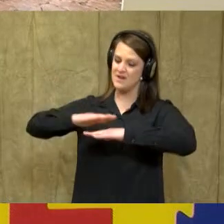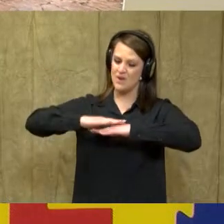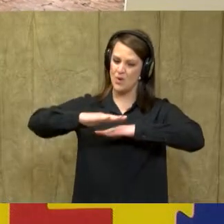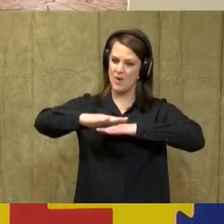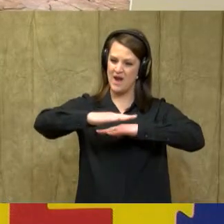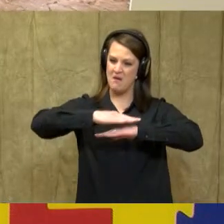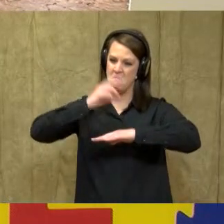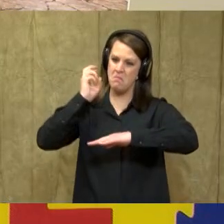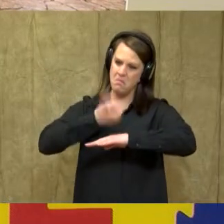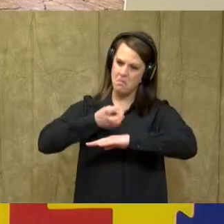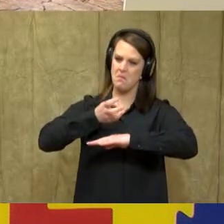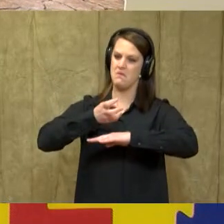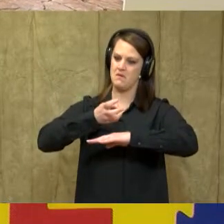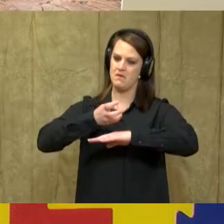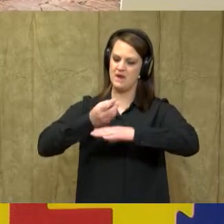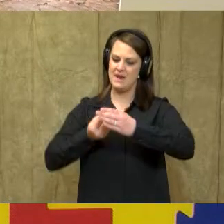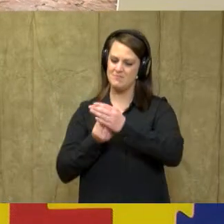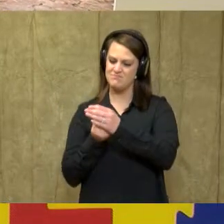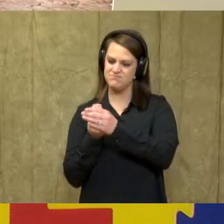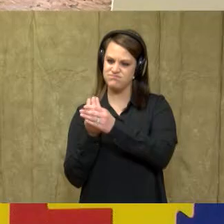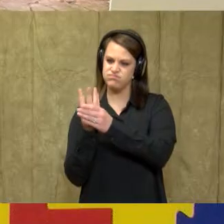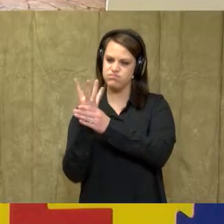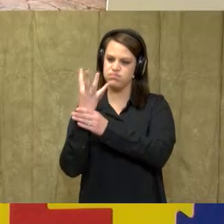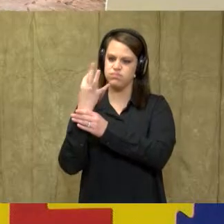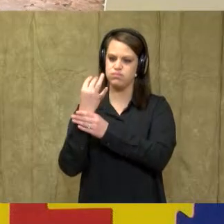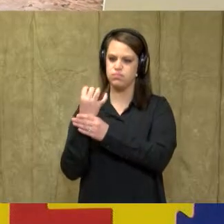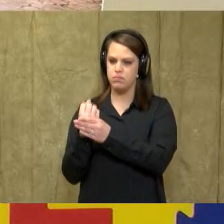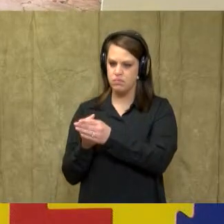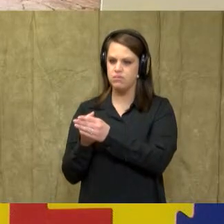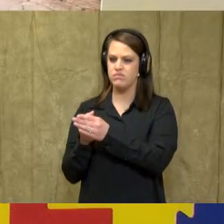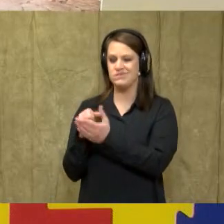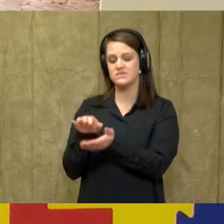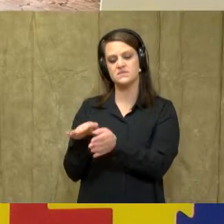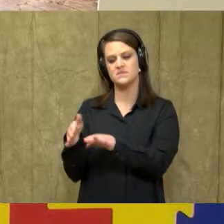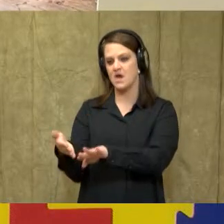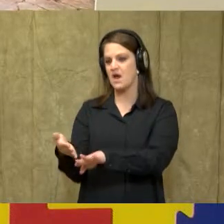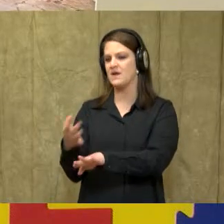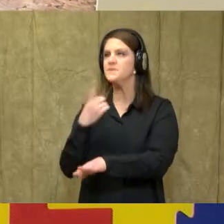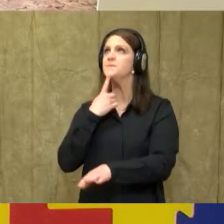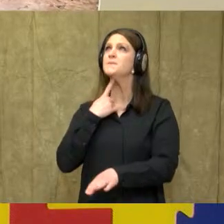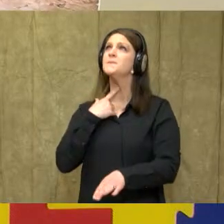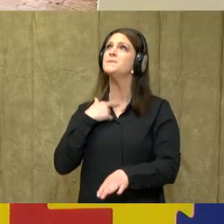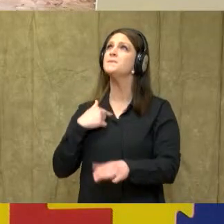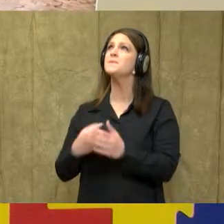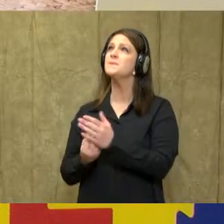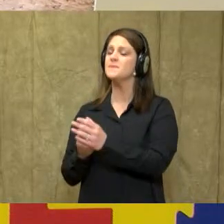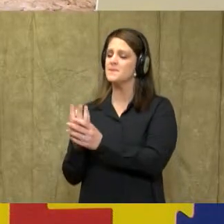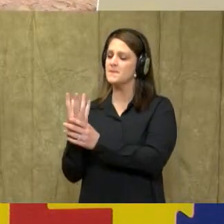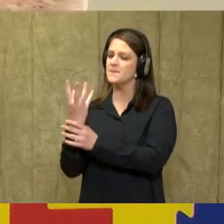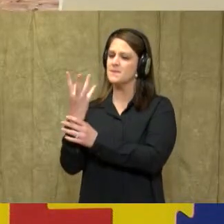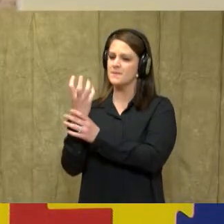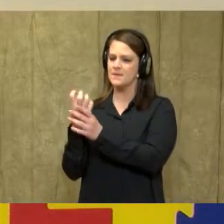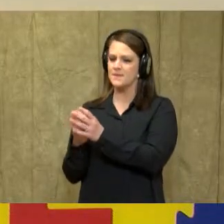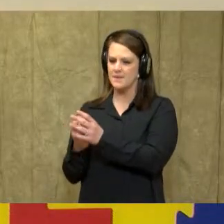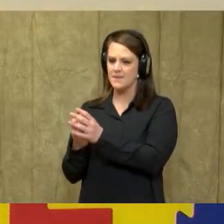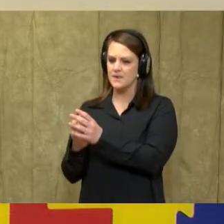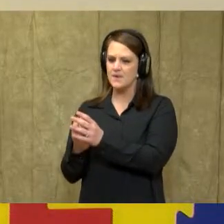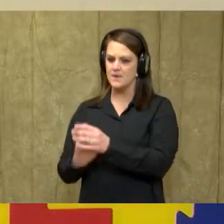hard, and plants and animals die without water. They get really thirsty. That's sad.